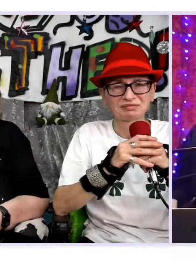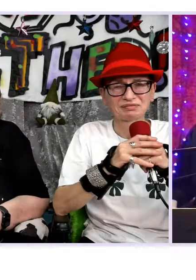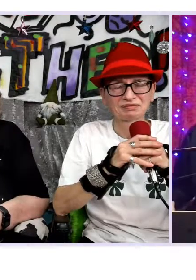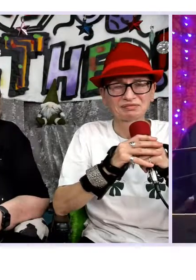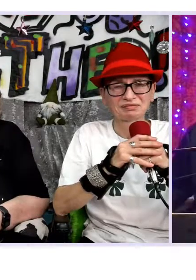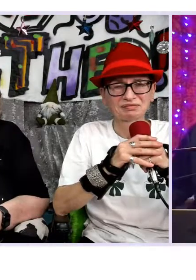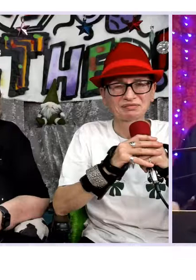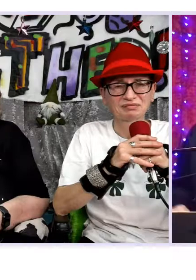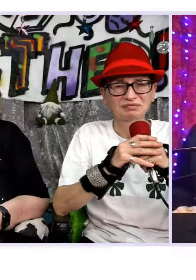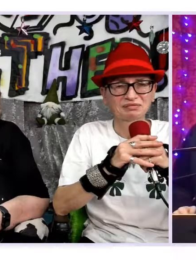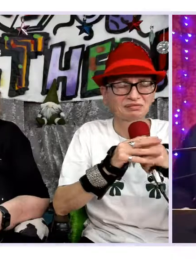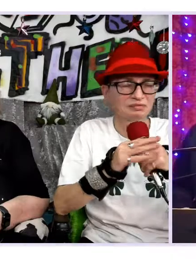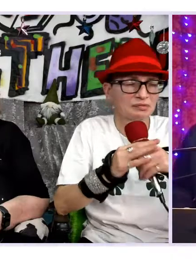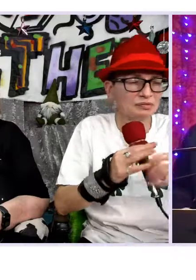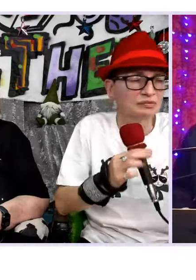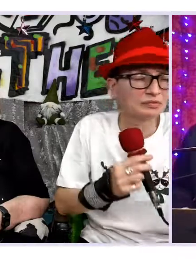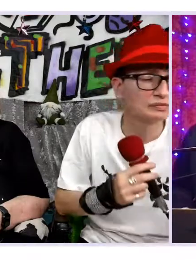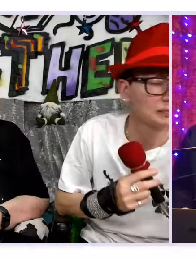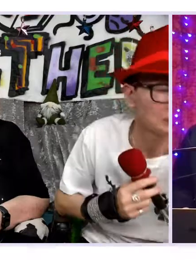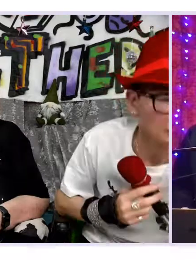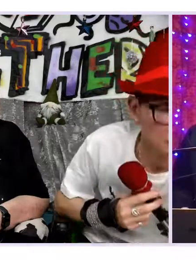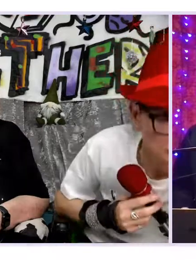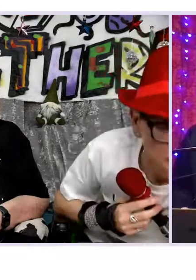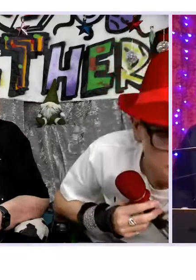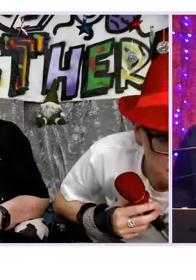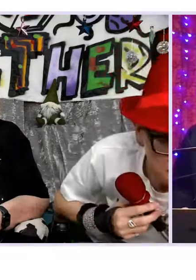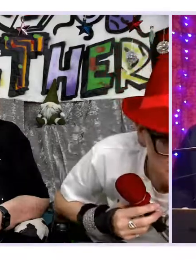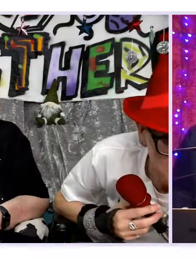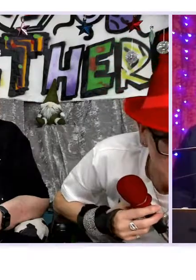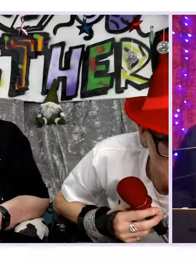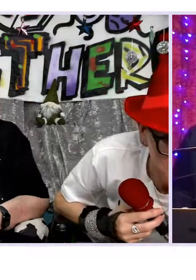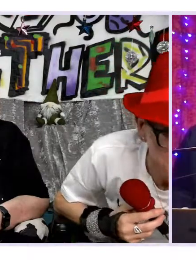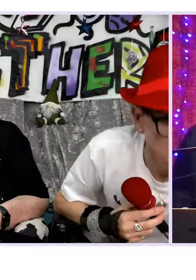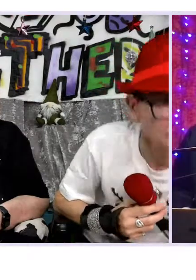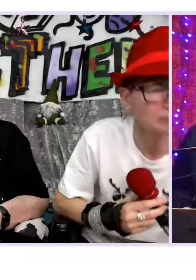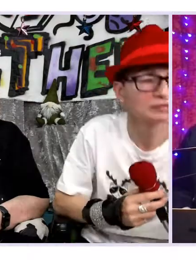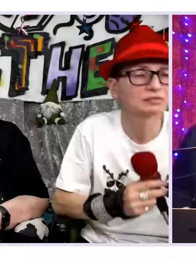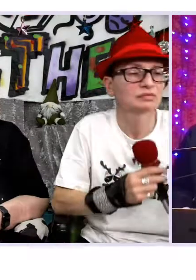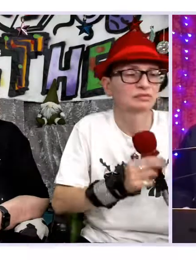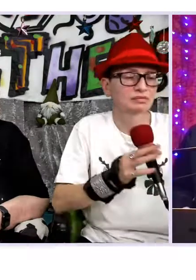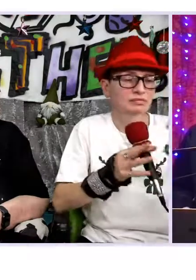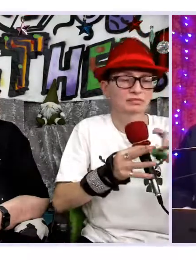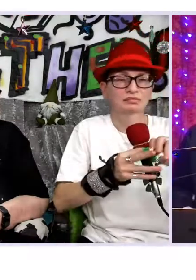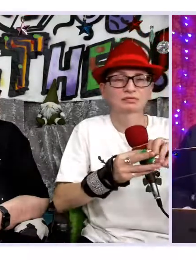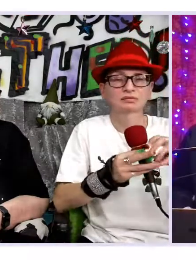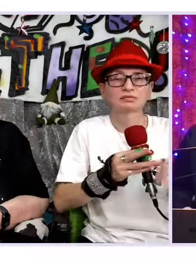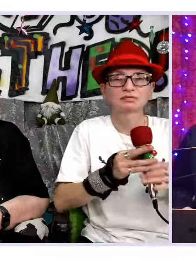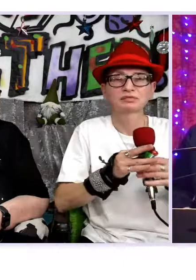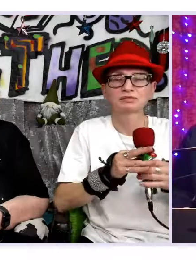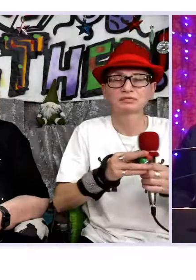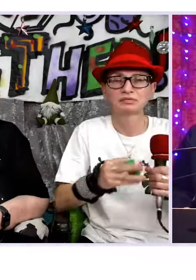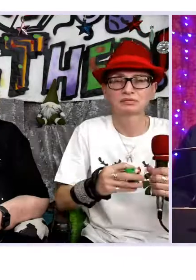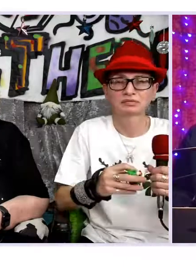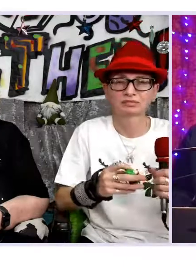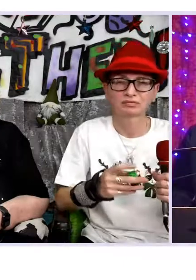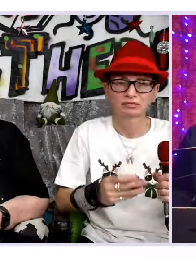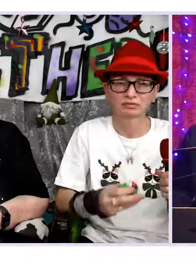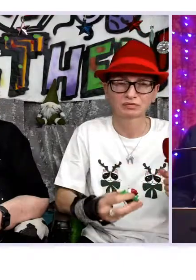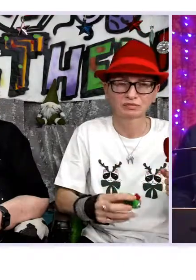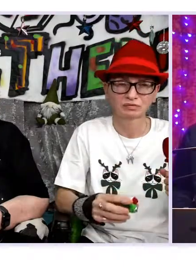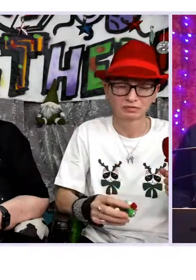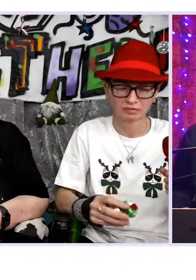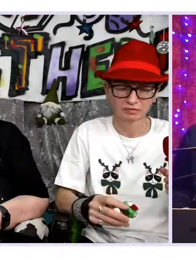So there is a game coming out tomorrow, I believe, which is Cyberpunk